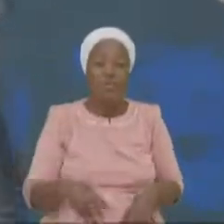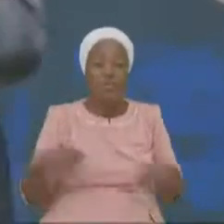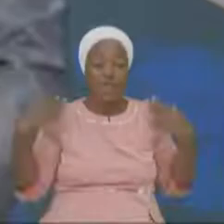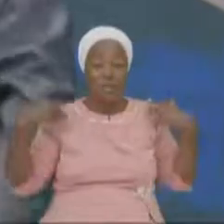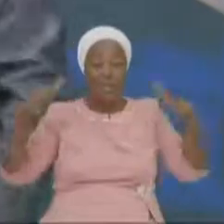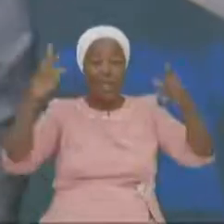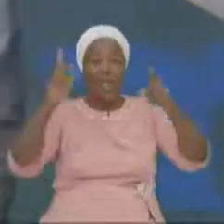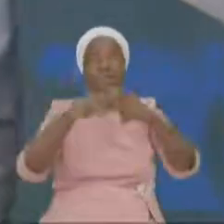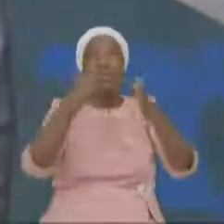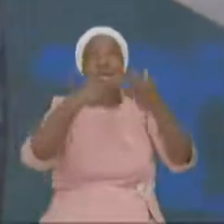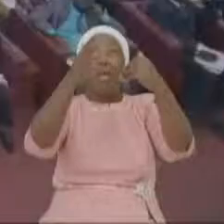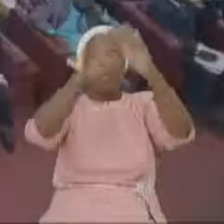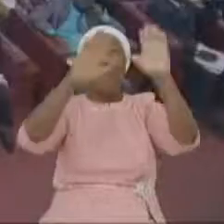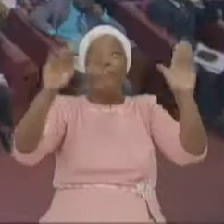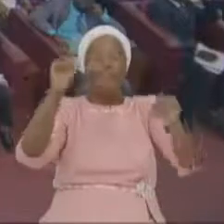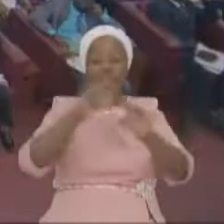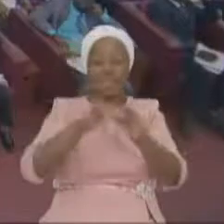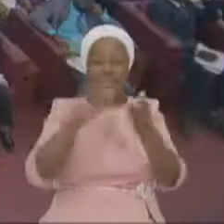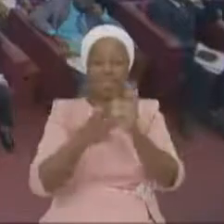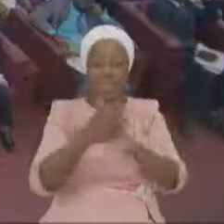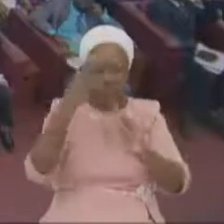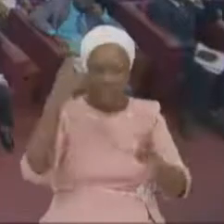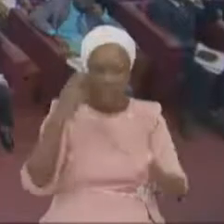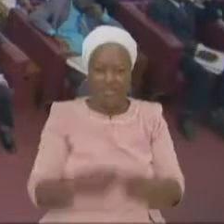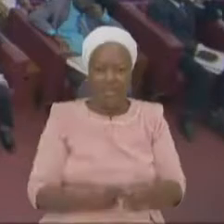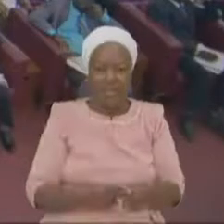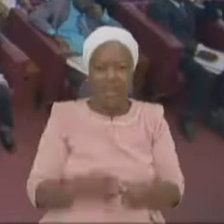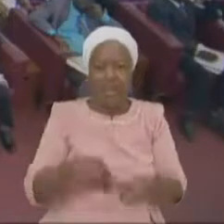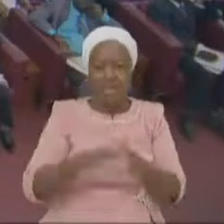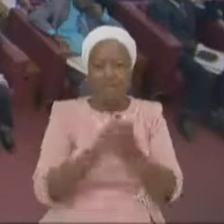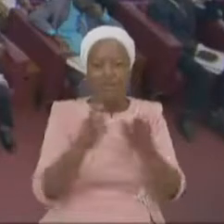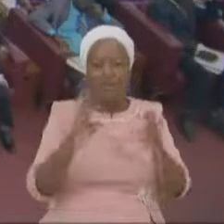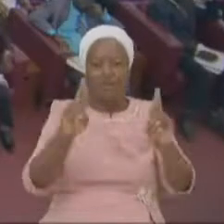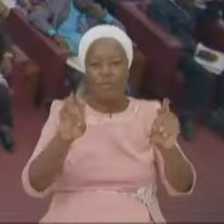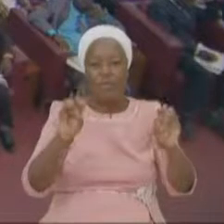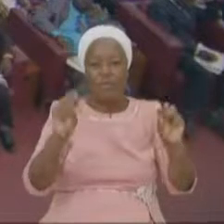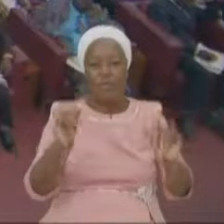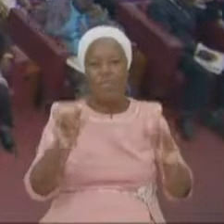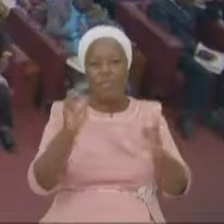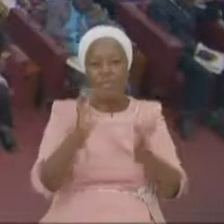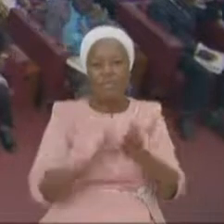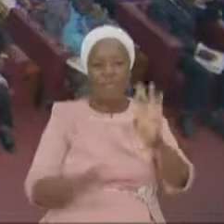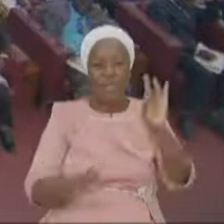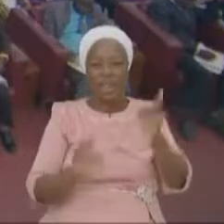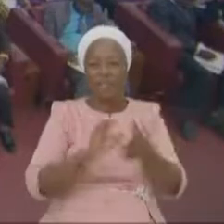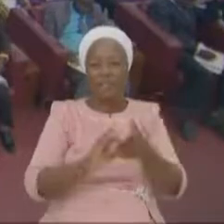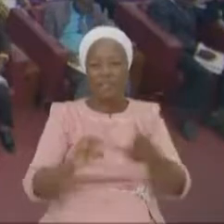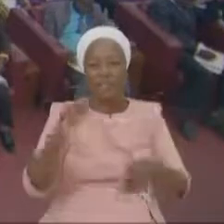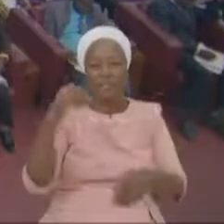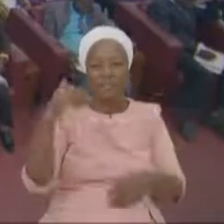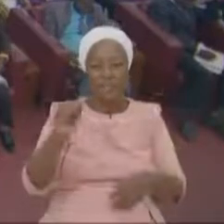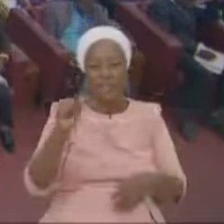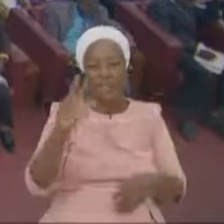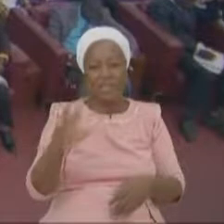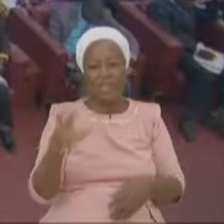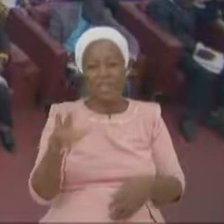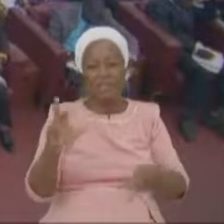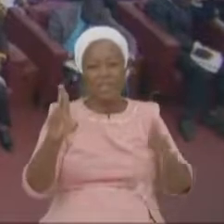in Jesus' name. Romans chapter 8, I'm reading from verse 13.